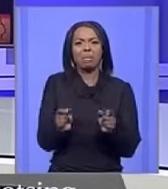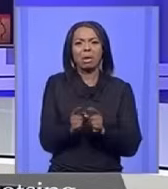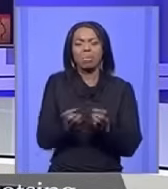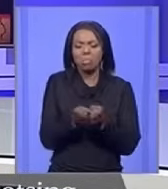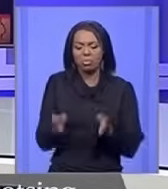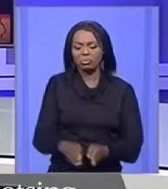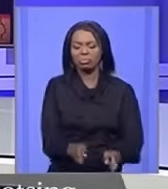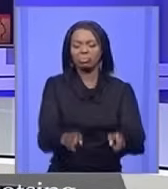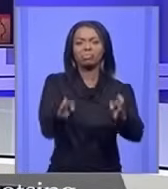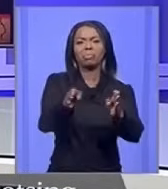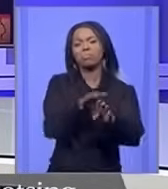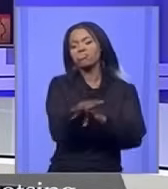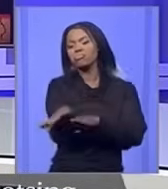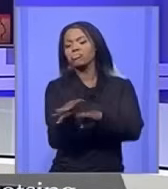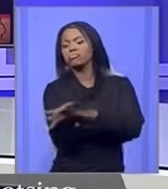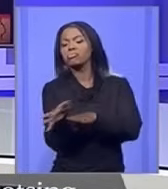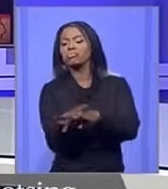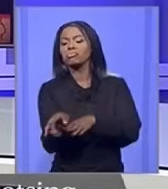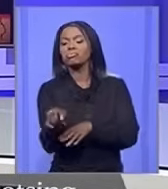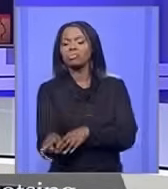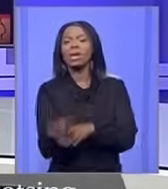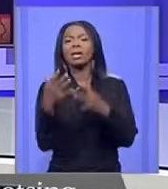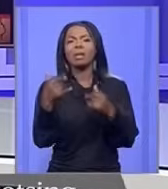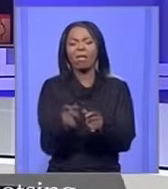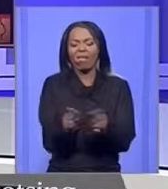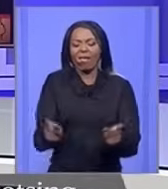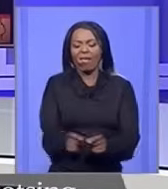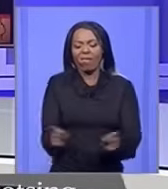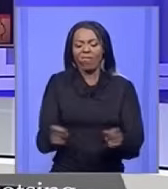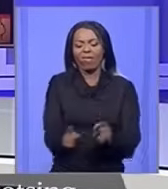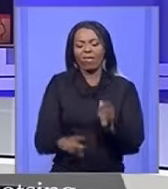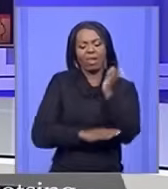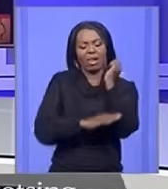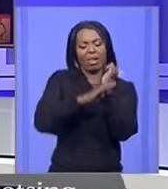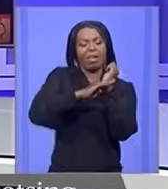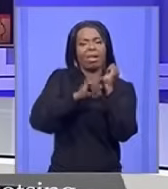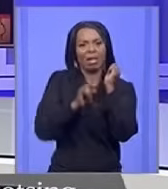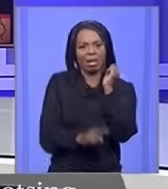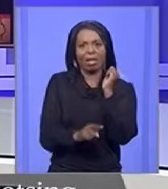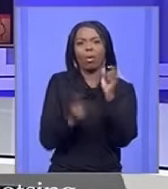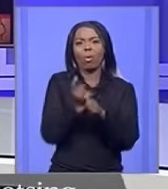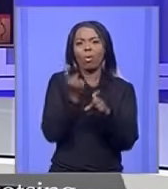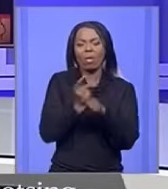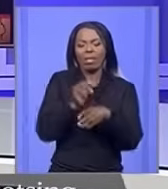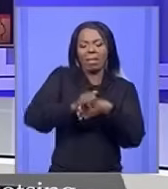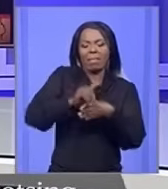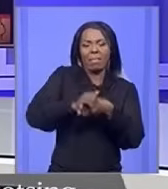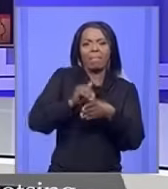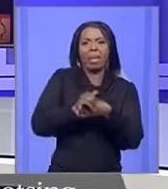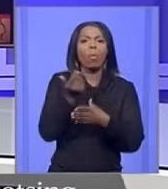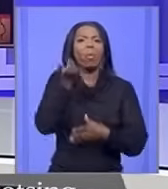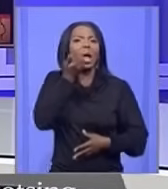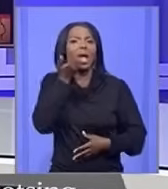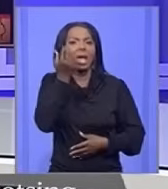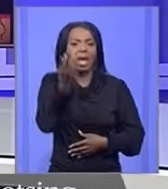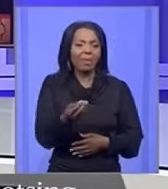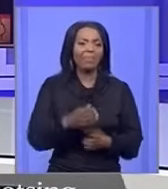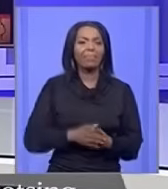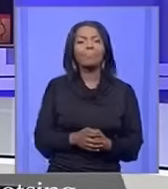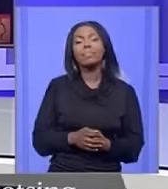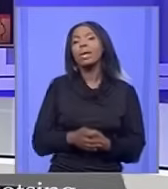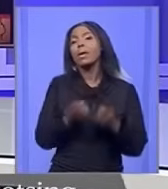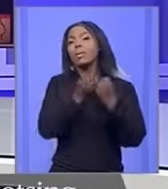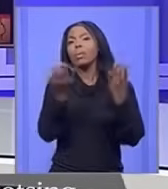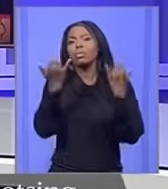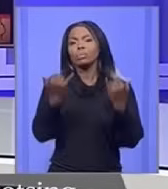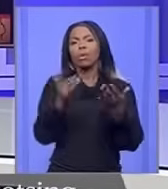a mafula ao a bakago gore mabato a bona a dule a kolobile le maboto a palega. Gabjale badudi